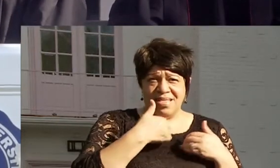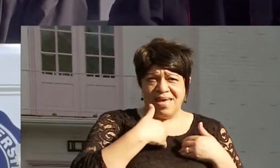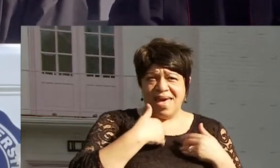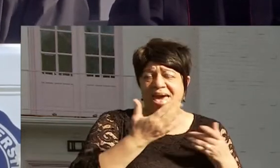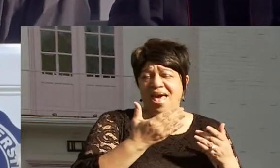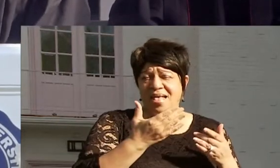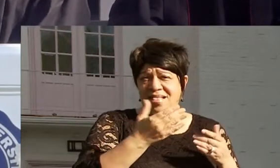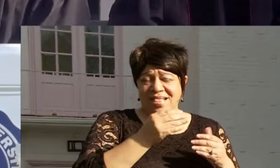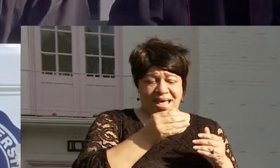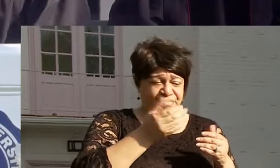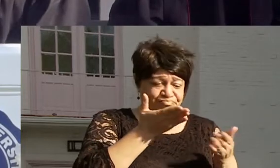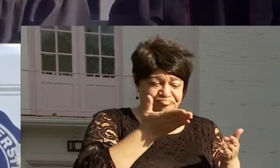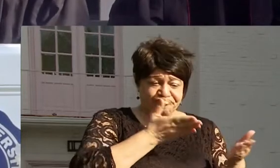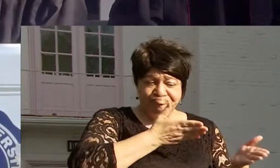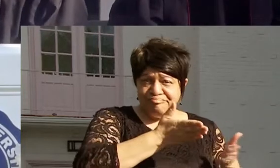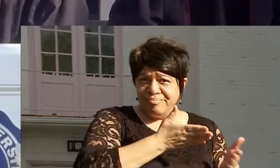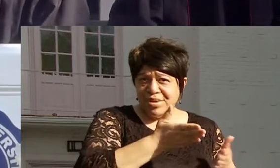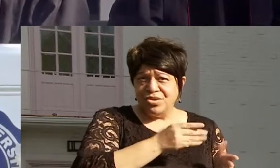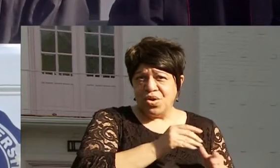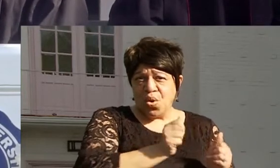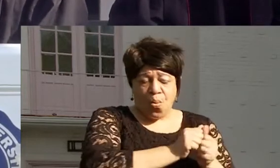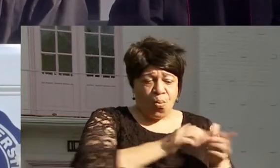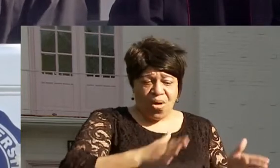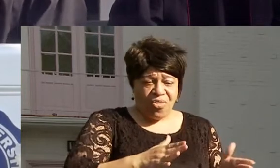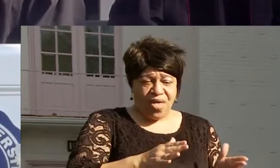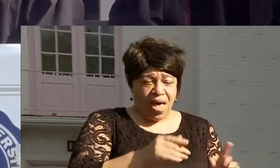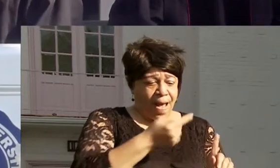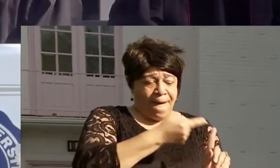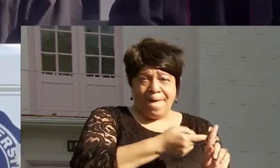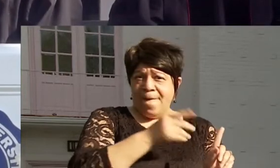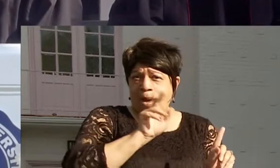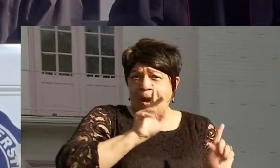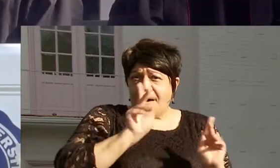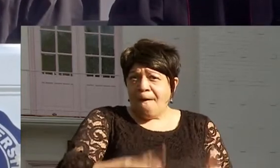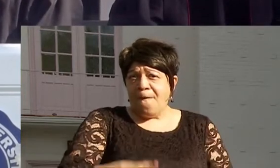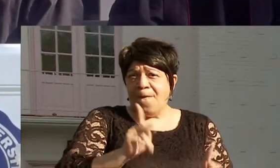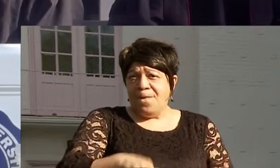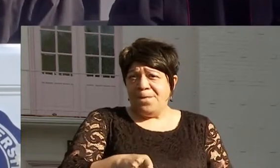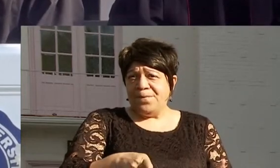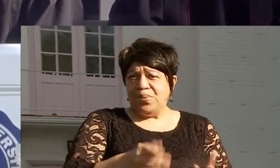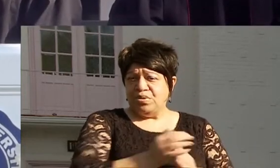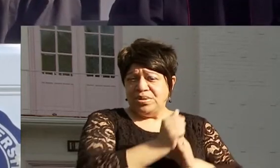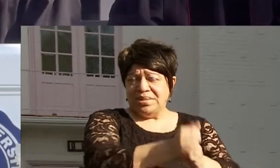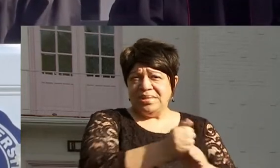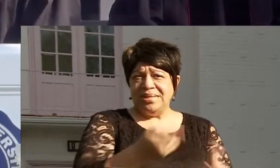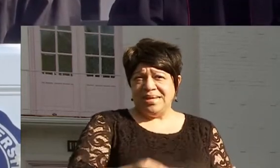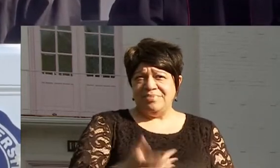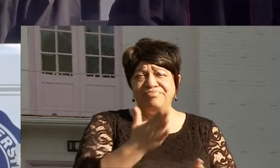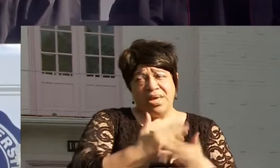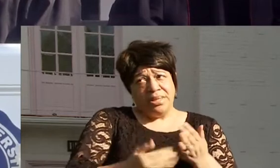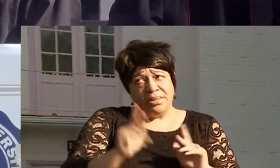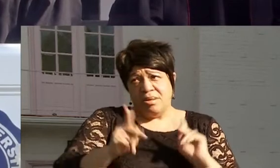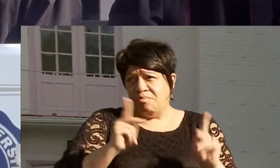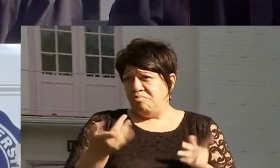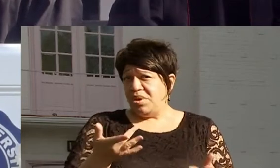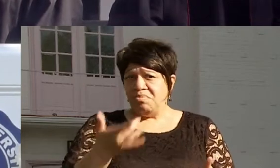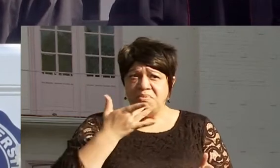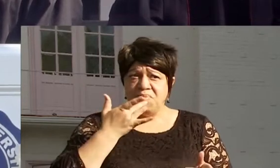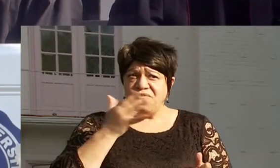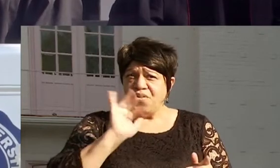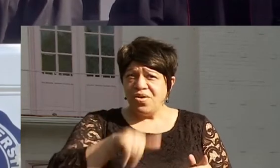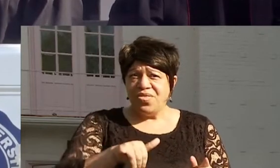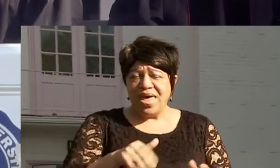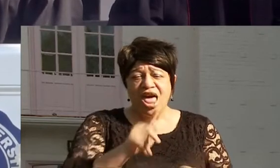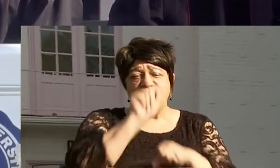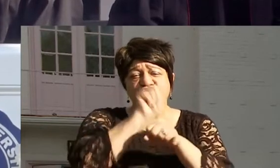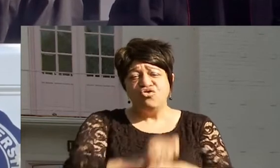host. Ironically, no one missed the host, and there was no real uproar about it. Some people actually preferred it that way.